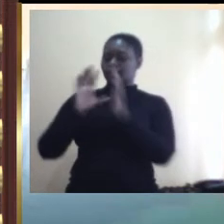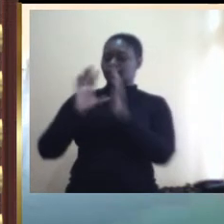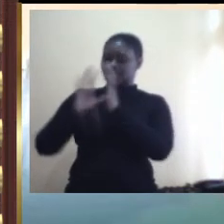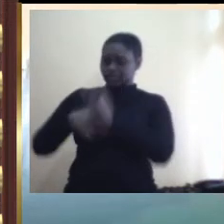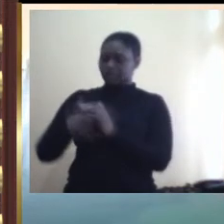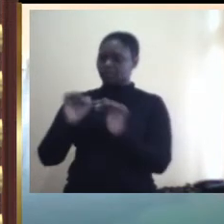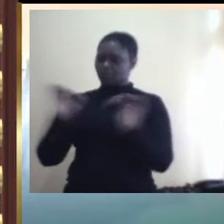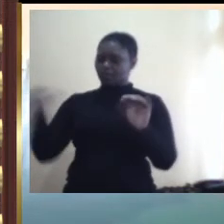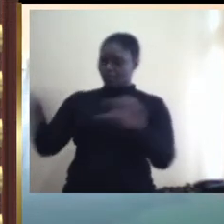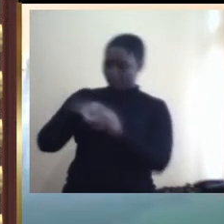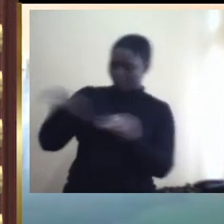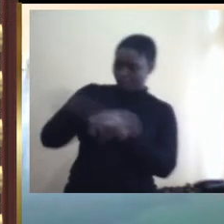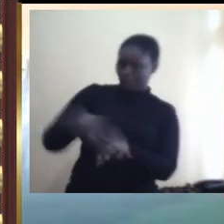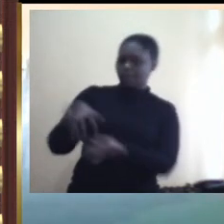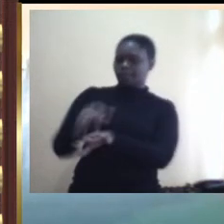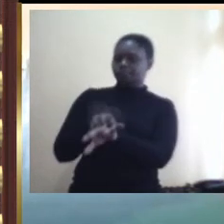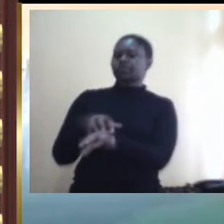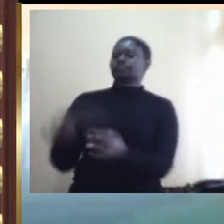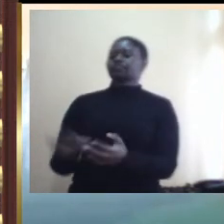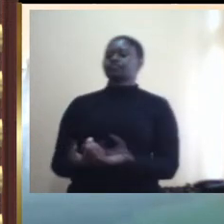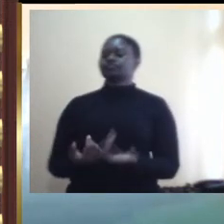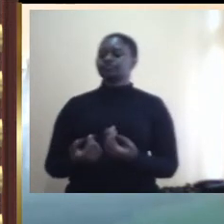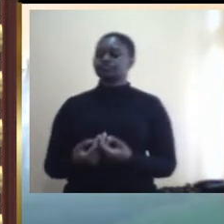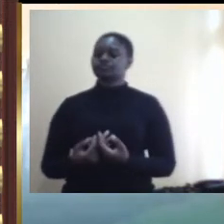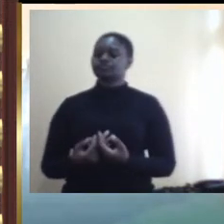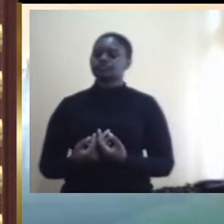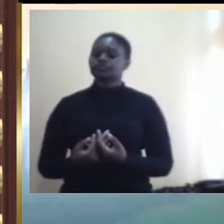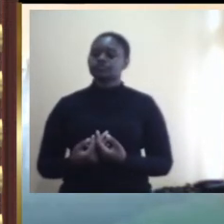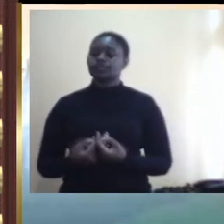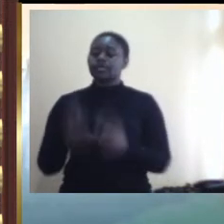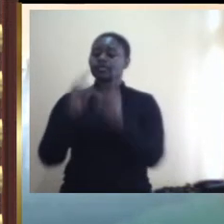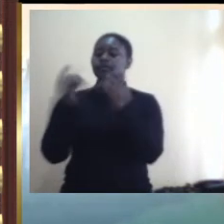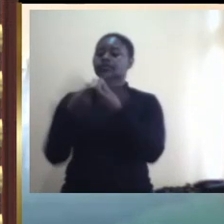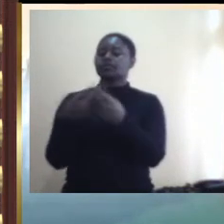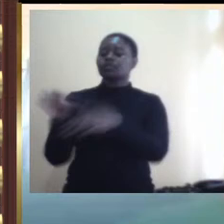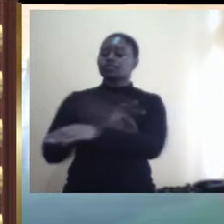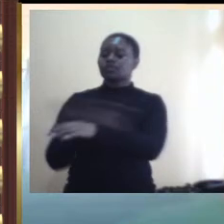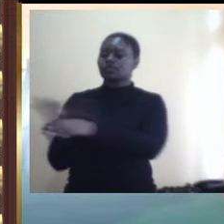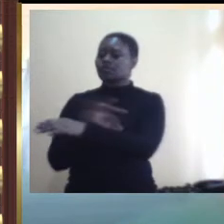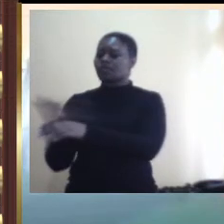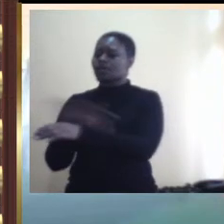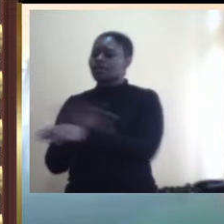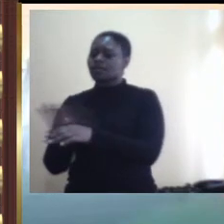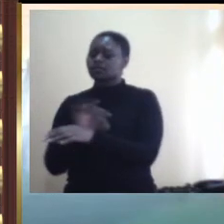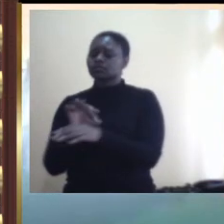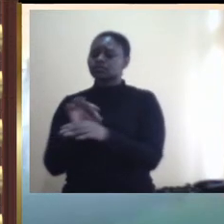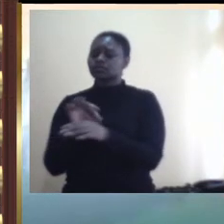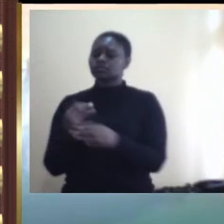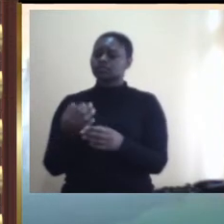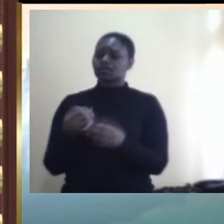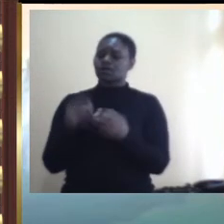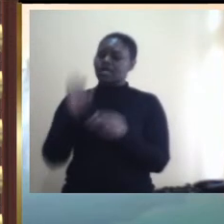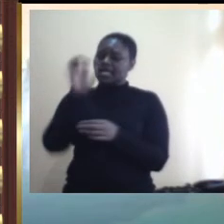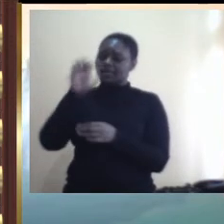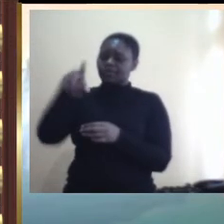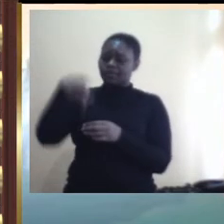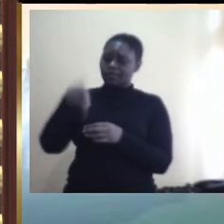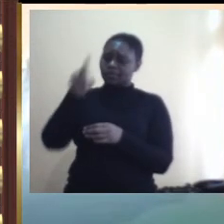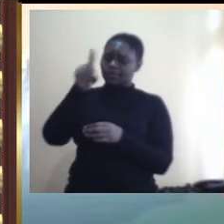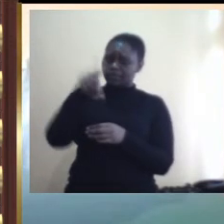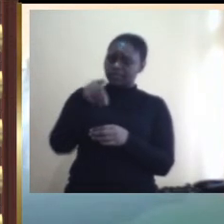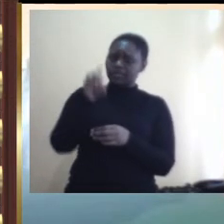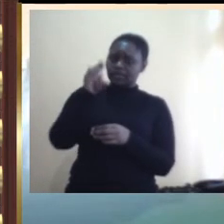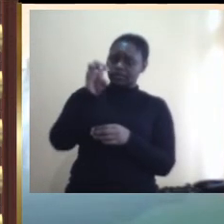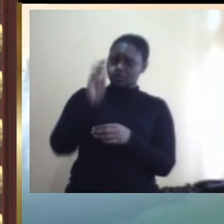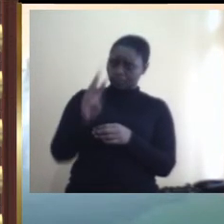in Agriculture and Rural Development. Department plans to massively upscale the EPWP program